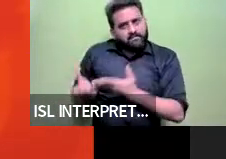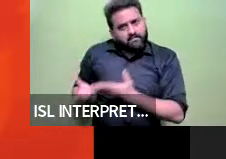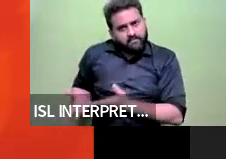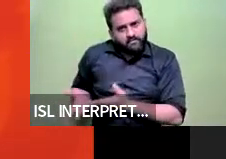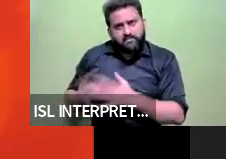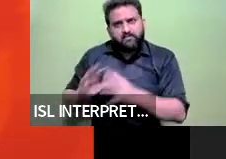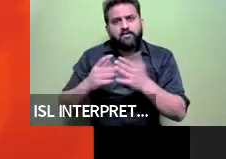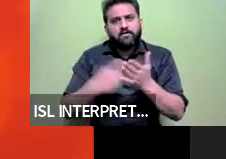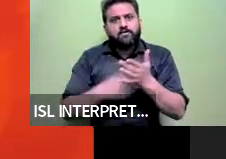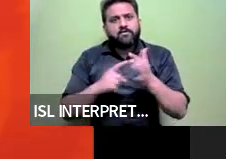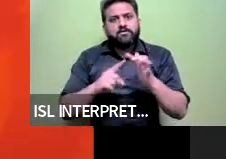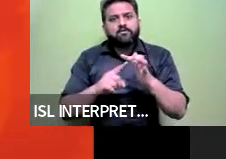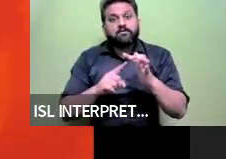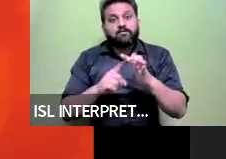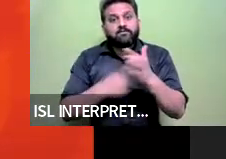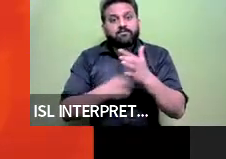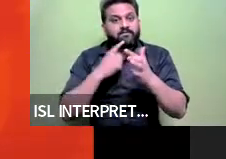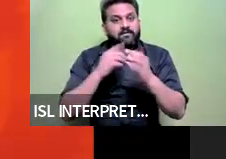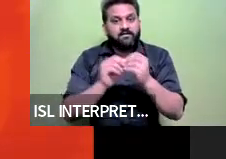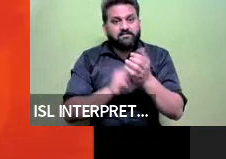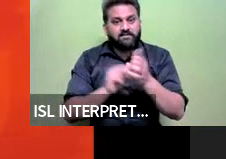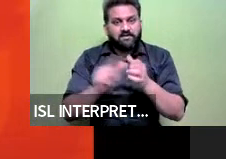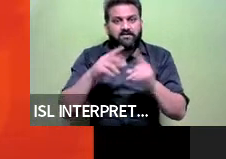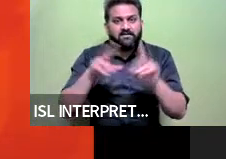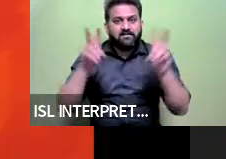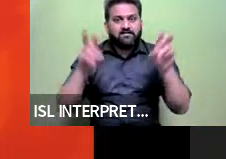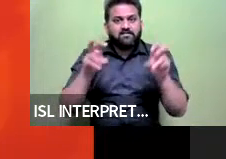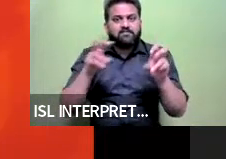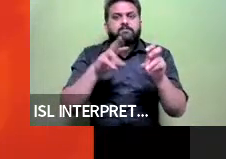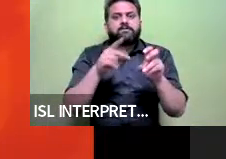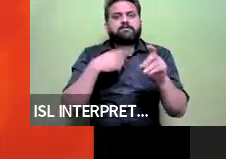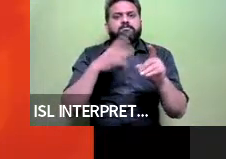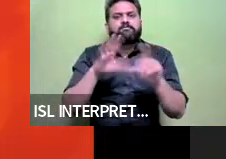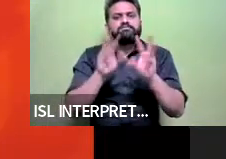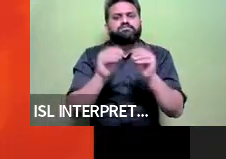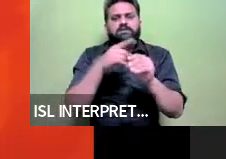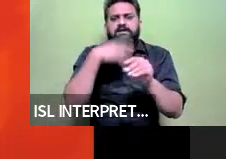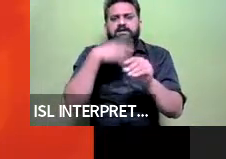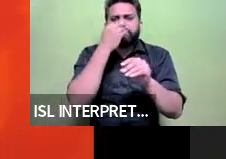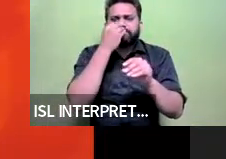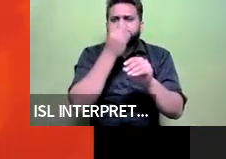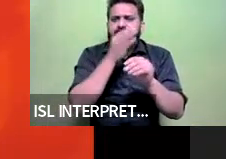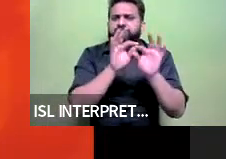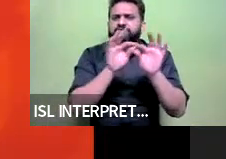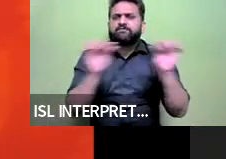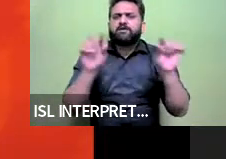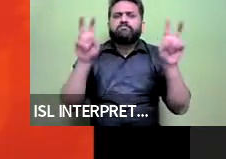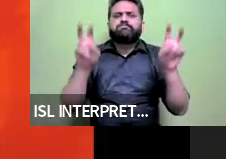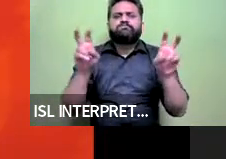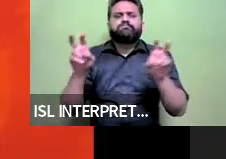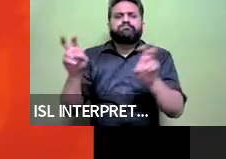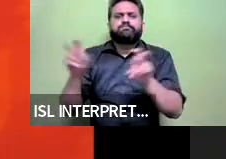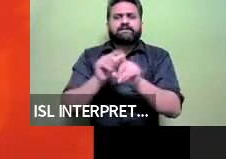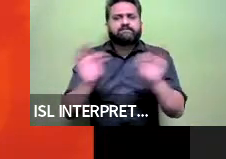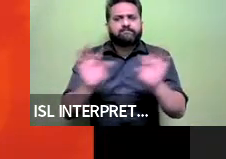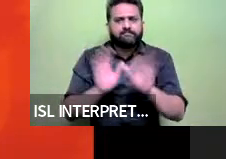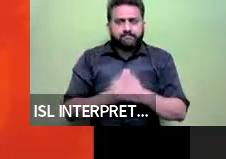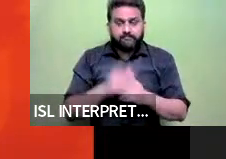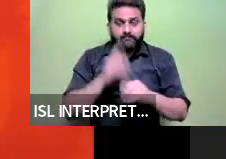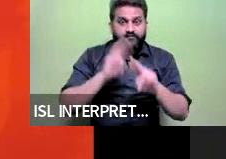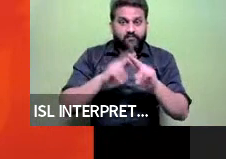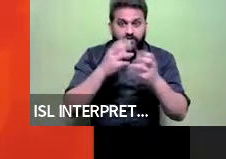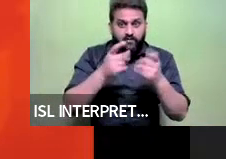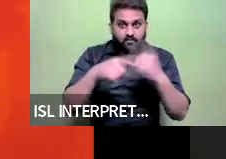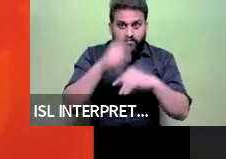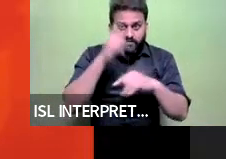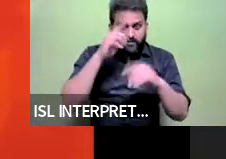should rule in our favor because of these things. It's a very simple short sentences which you can use it. If you want to know about